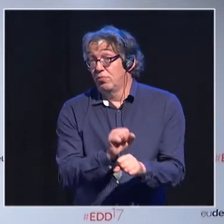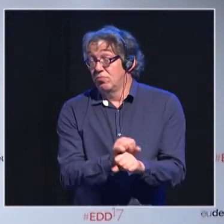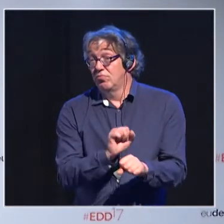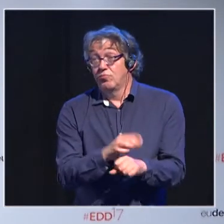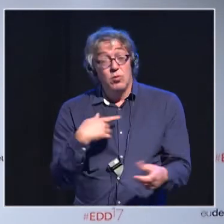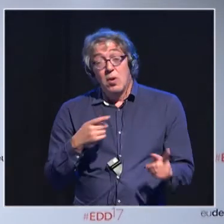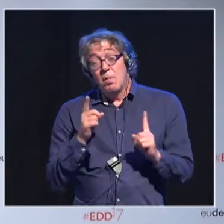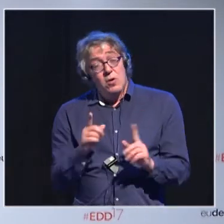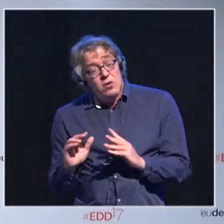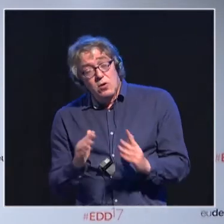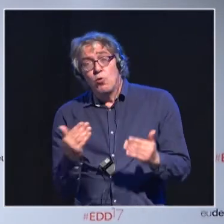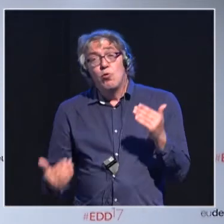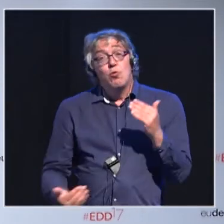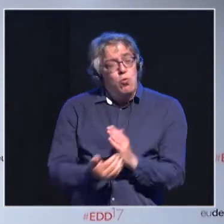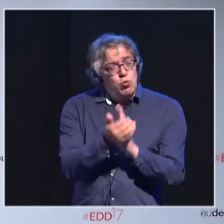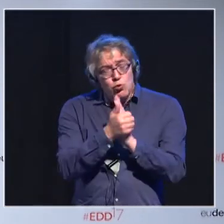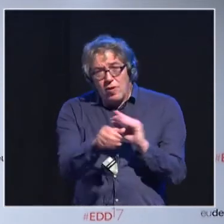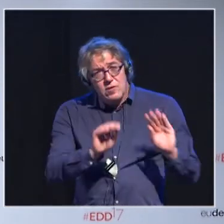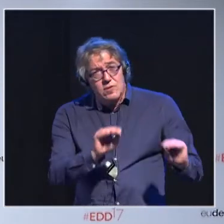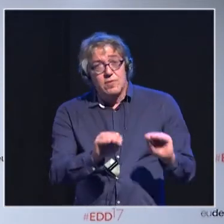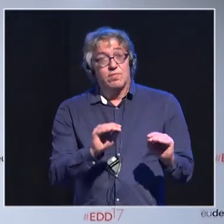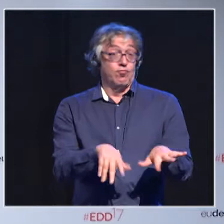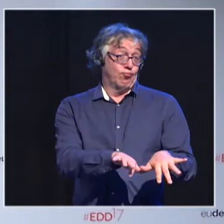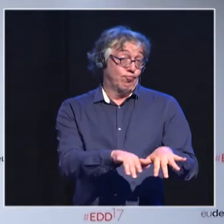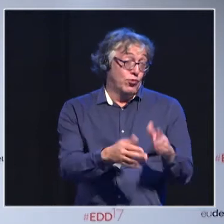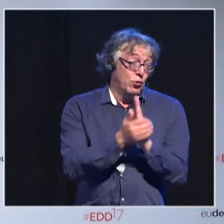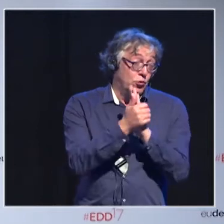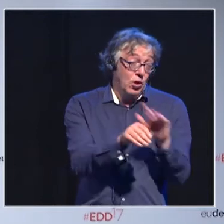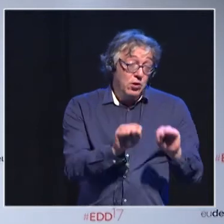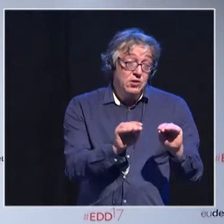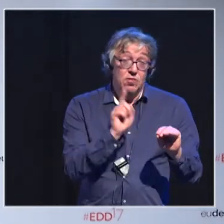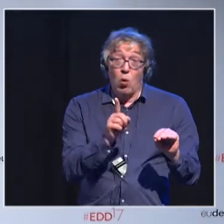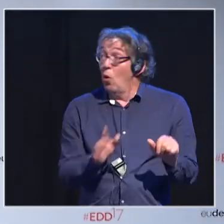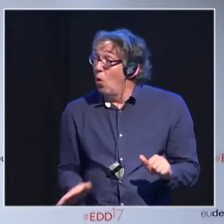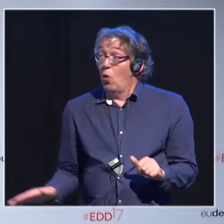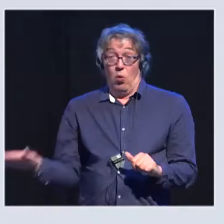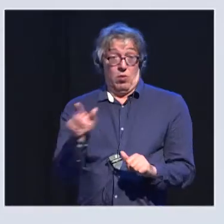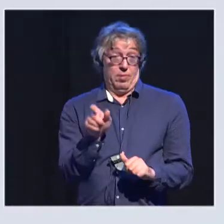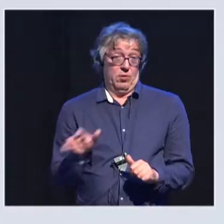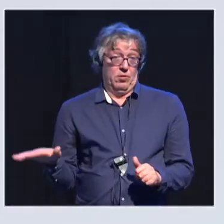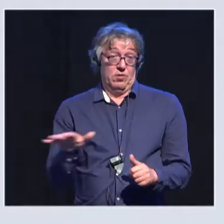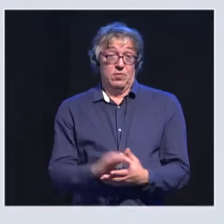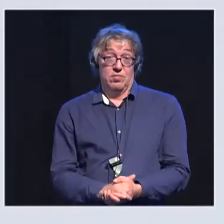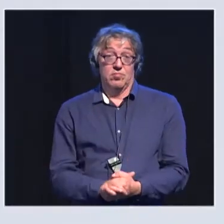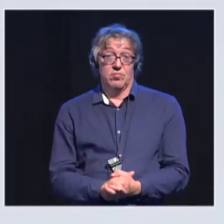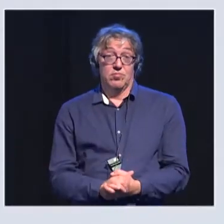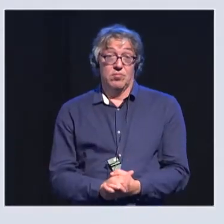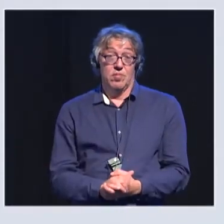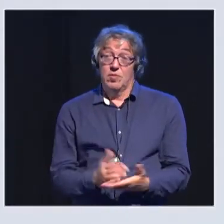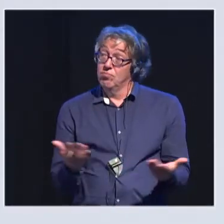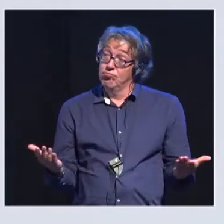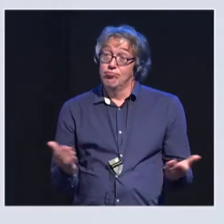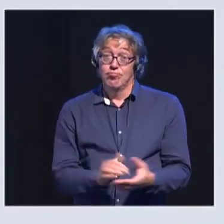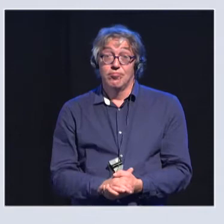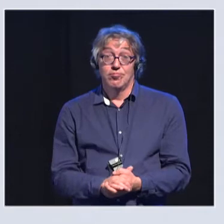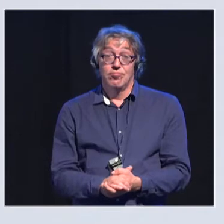to provide new skills, digital skills to all our people. And yeah,